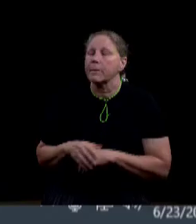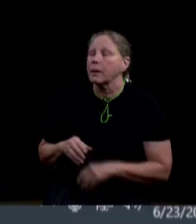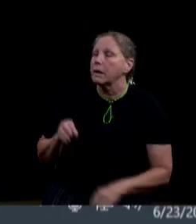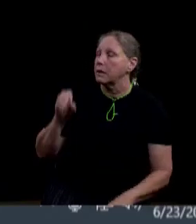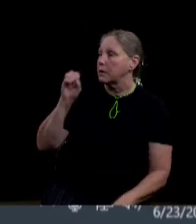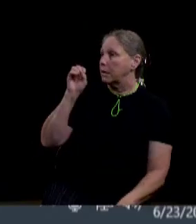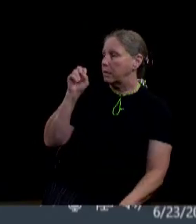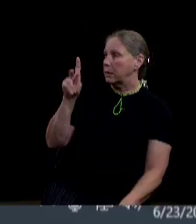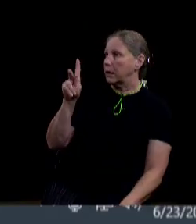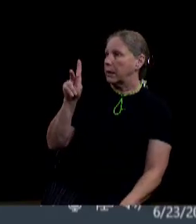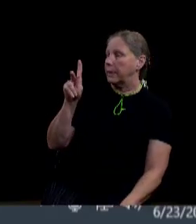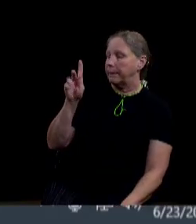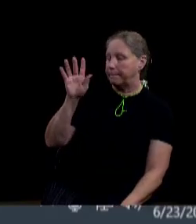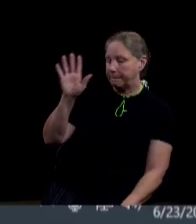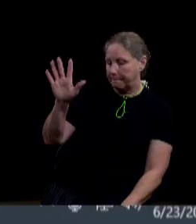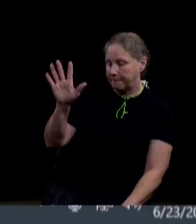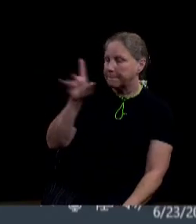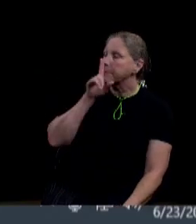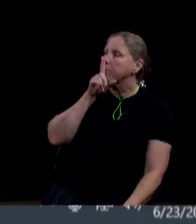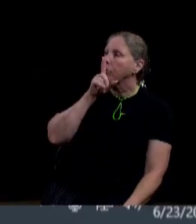Okay. It's And then